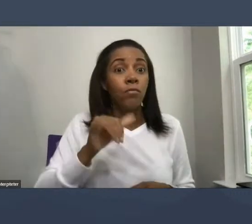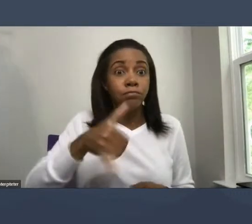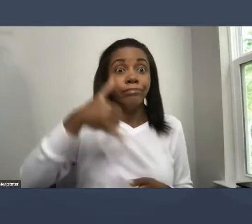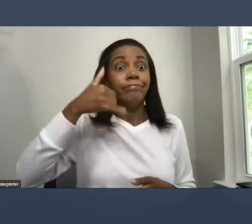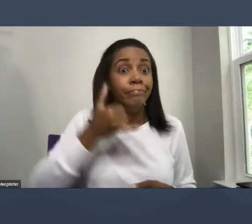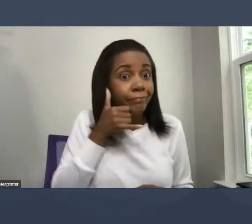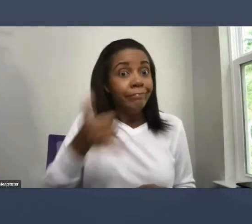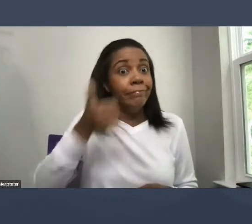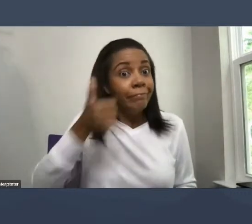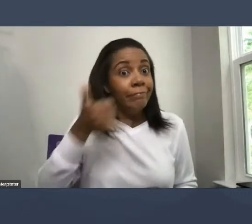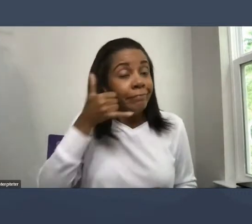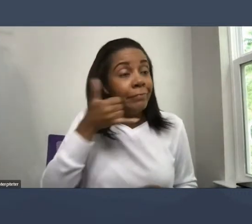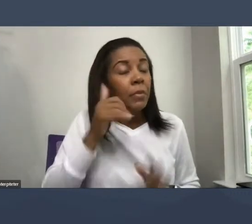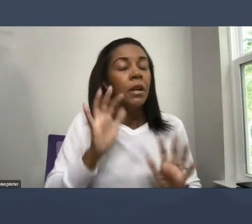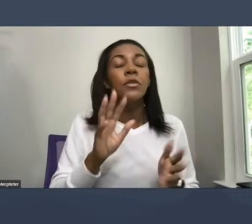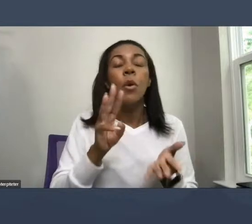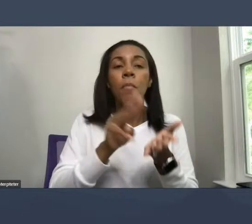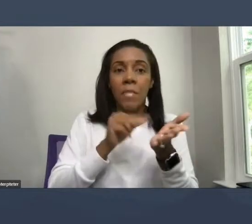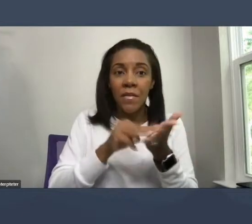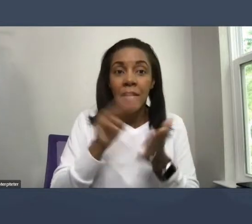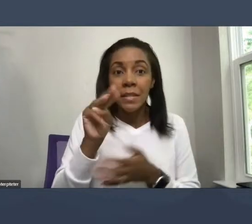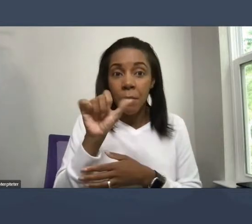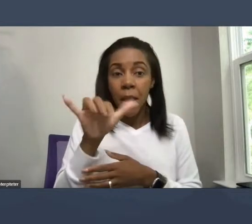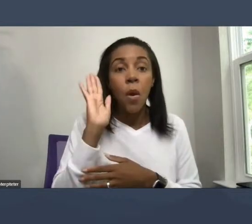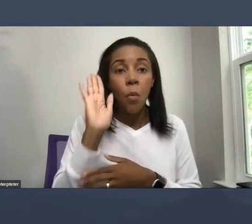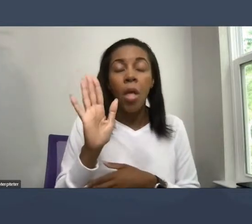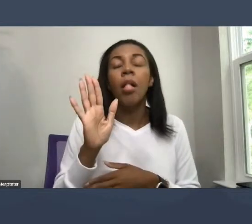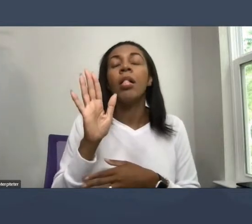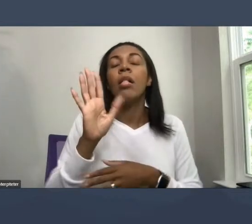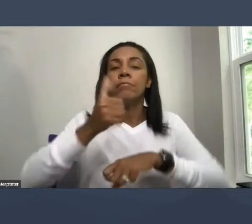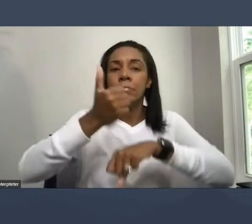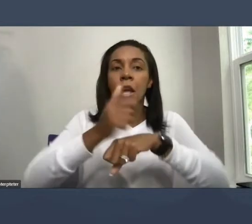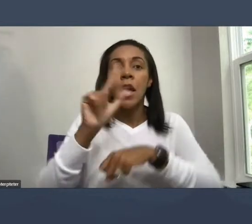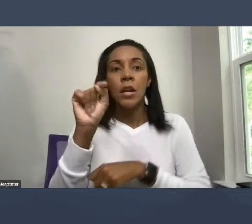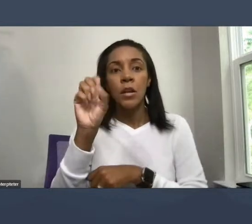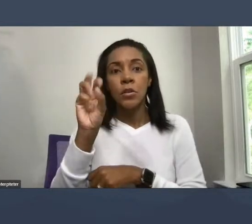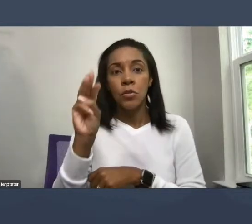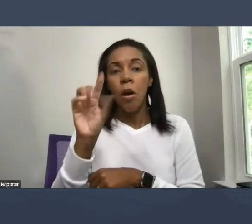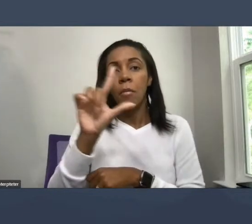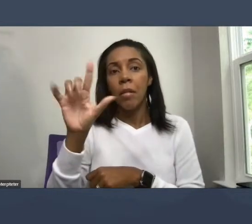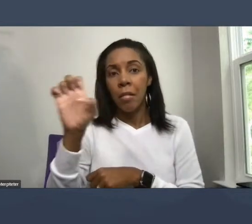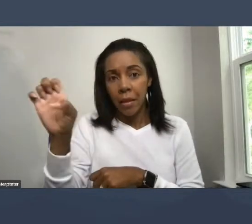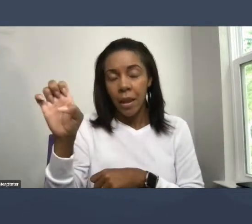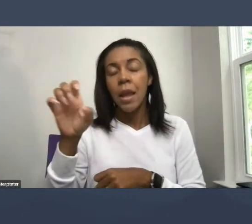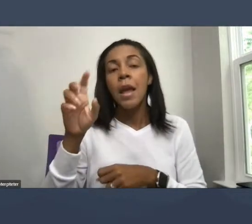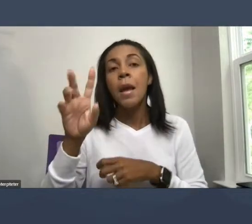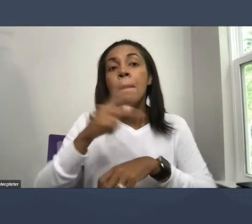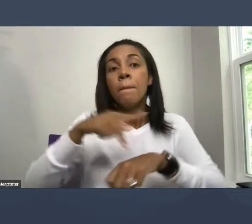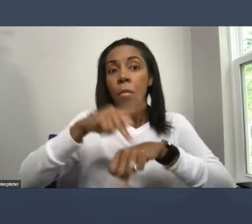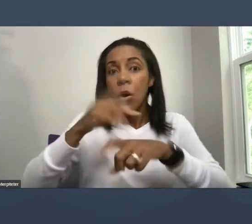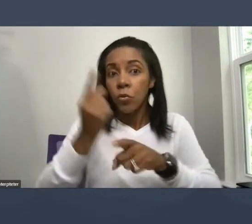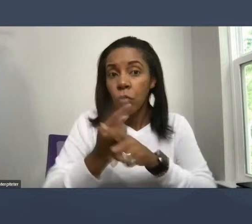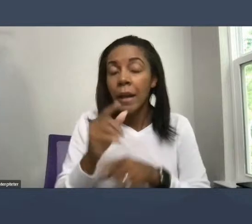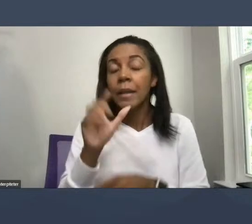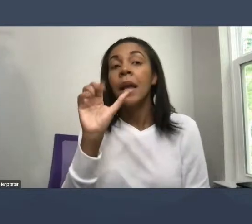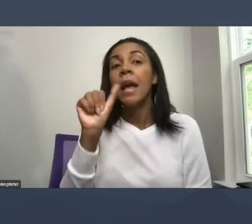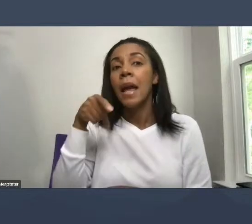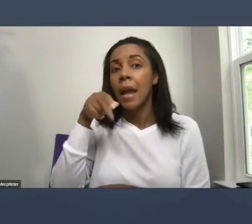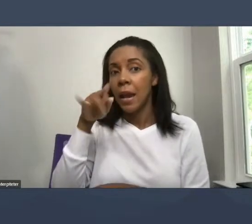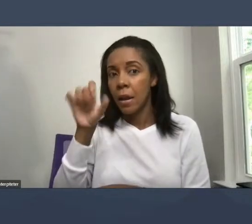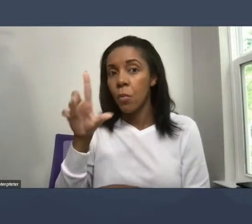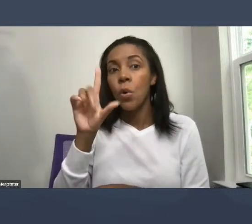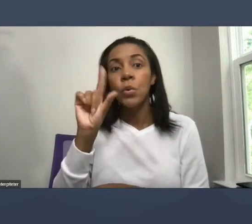in May will be at Tom Lee Park when we're finished with construction. Sir. Yes. Yes, sir. April of 2023, the park will be